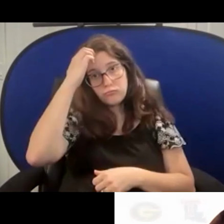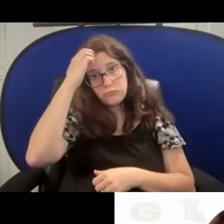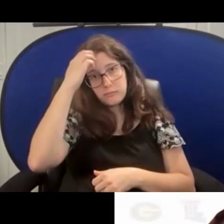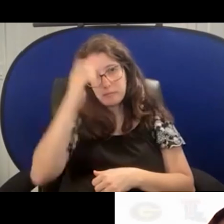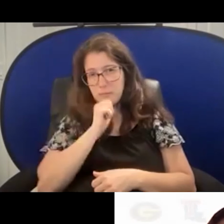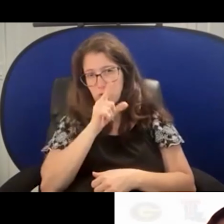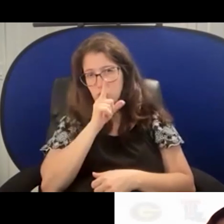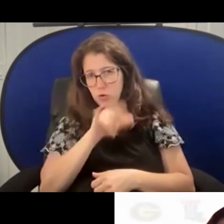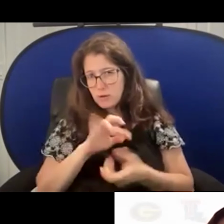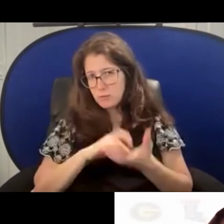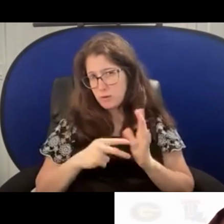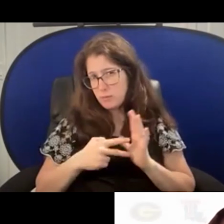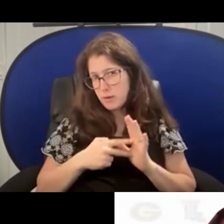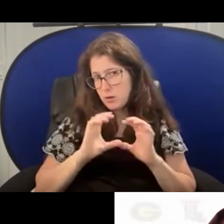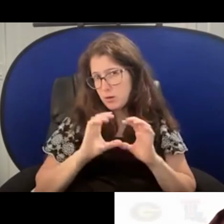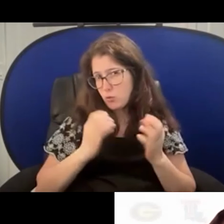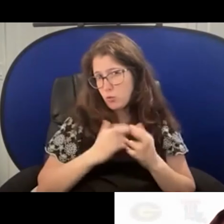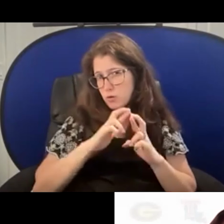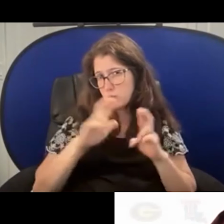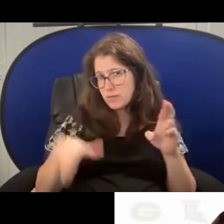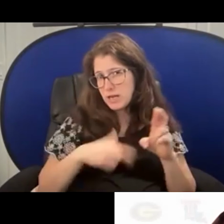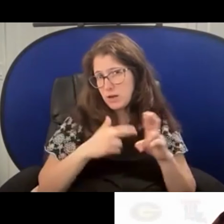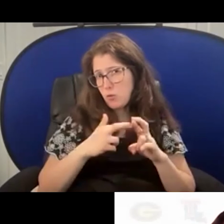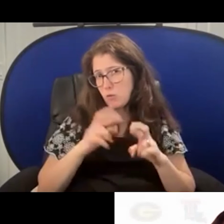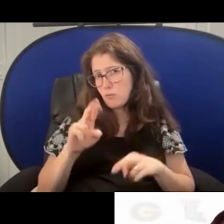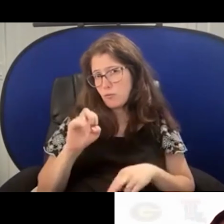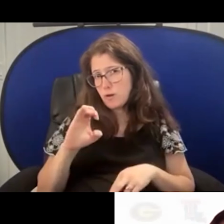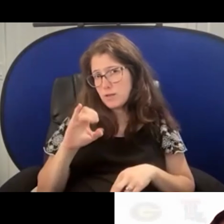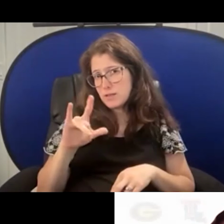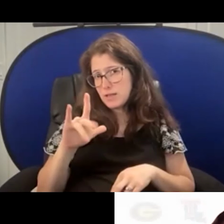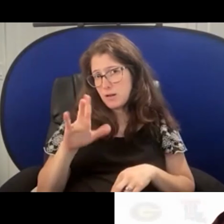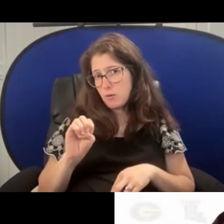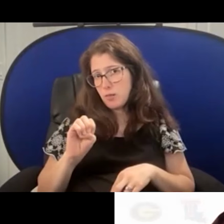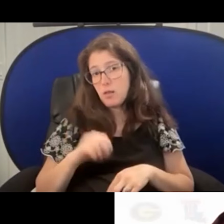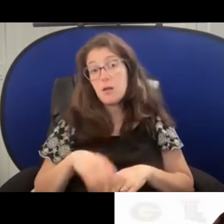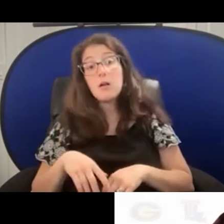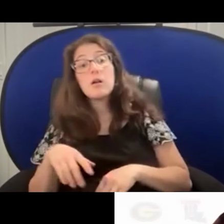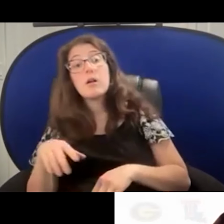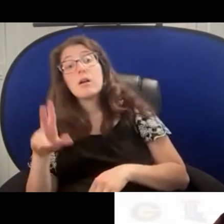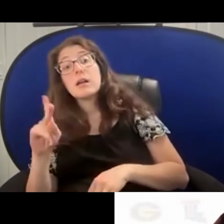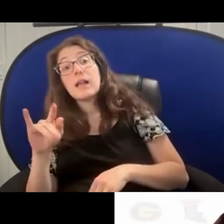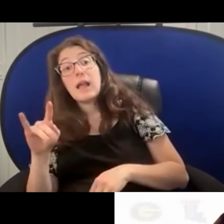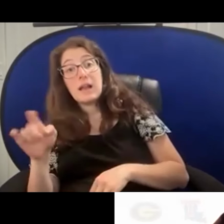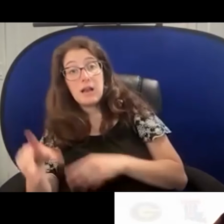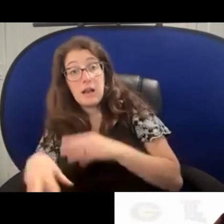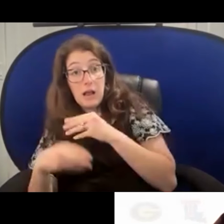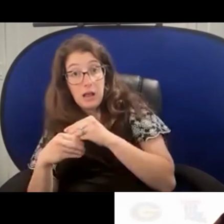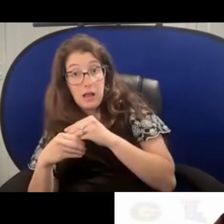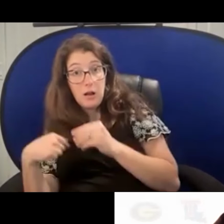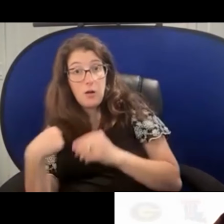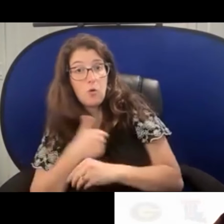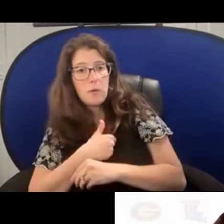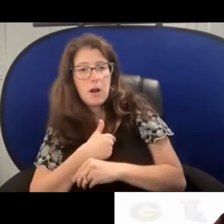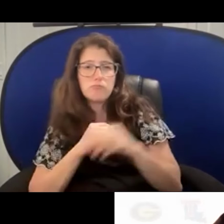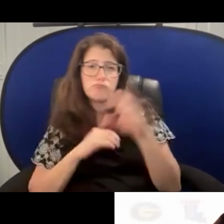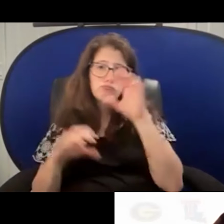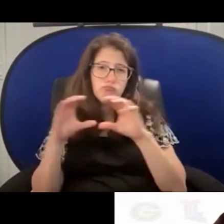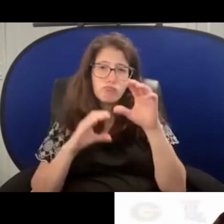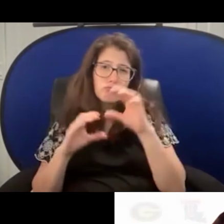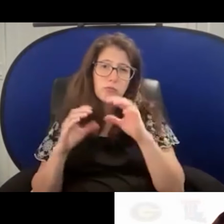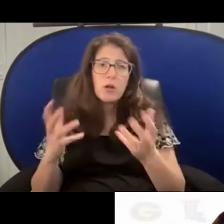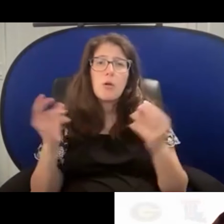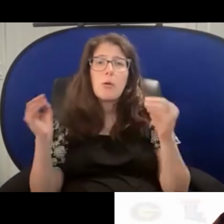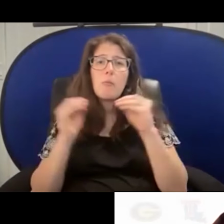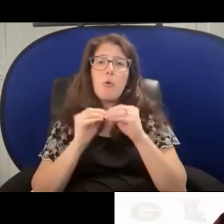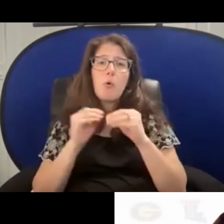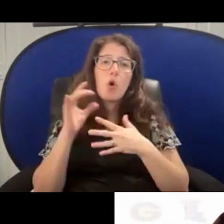mean by course recycling. The other thing that I'll add on that note is that we are looking for more options and